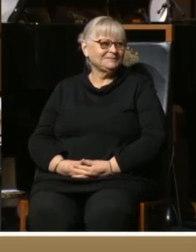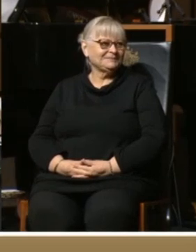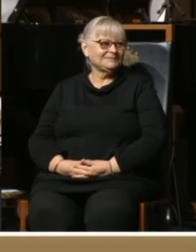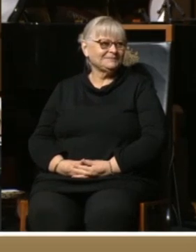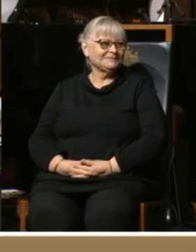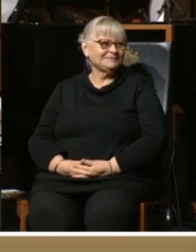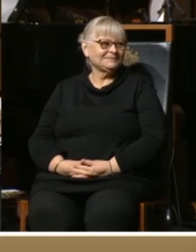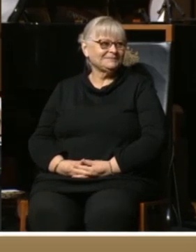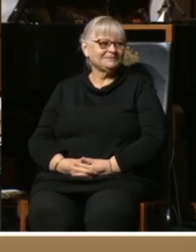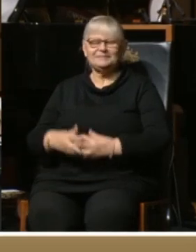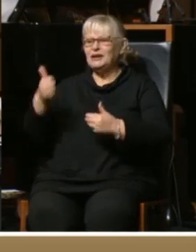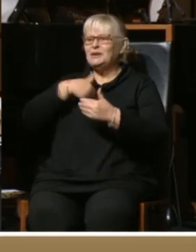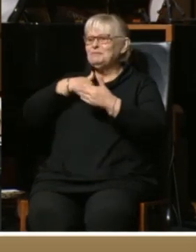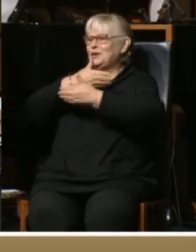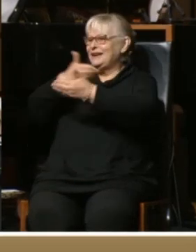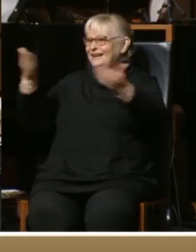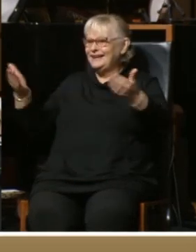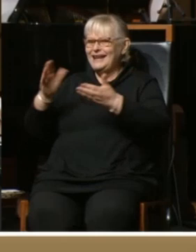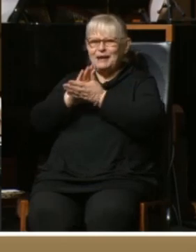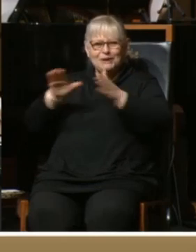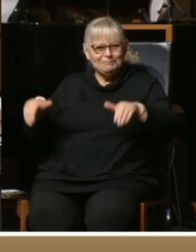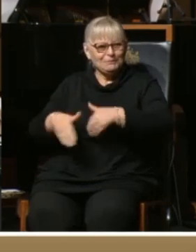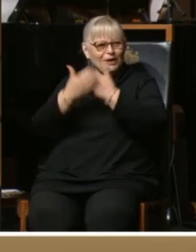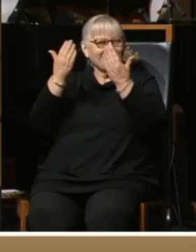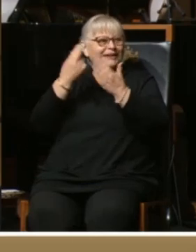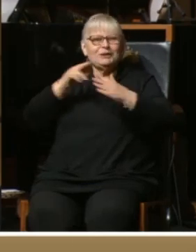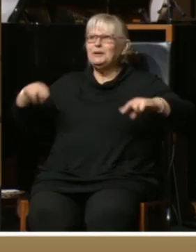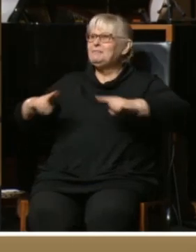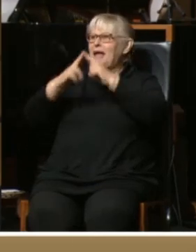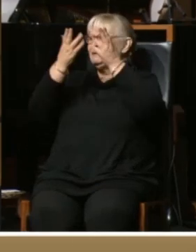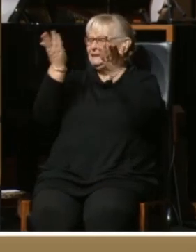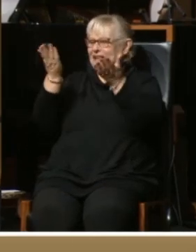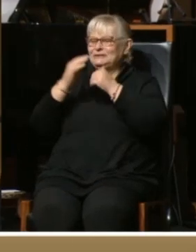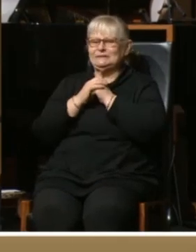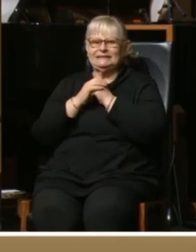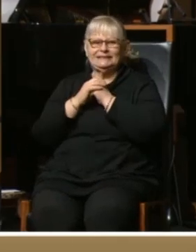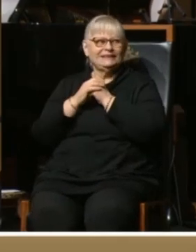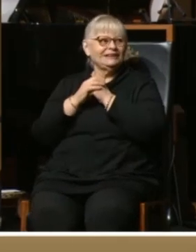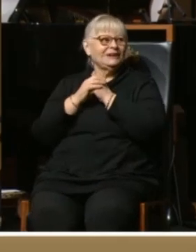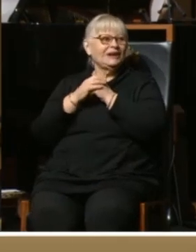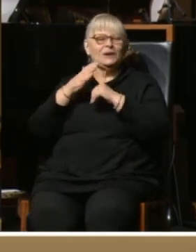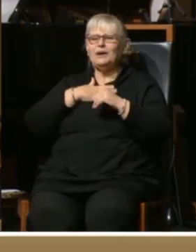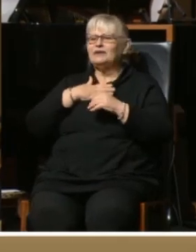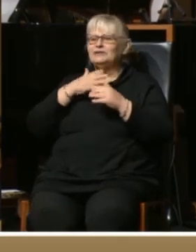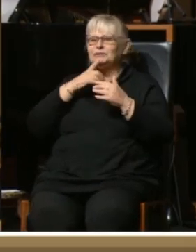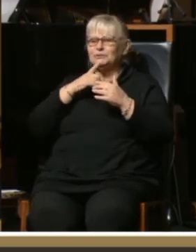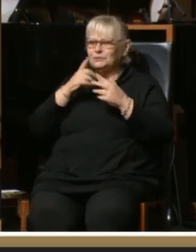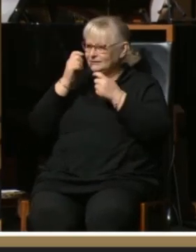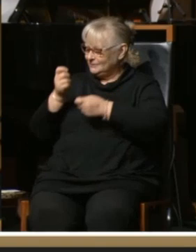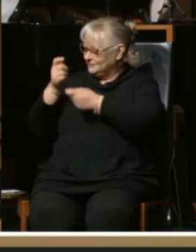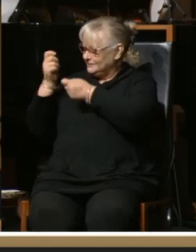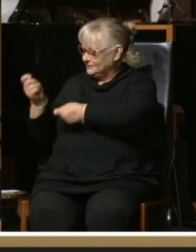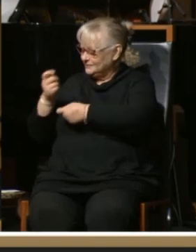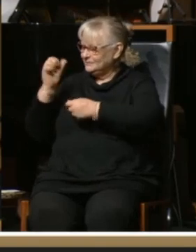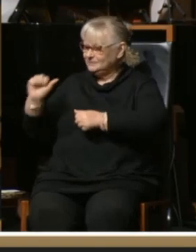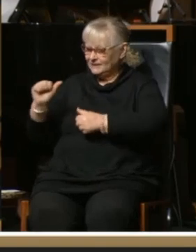Well, thank you very much, Robin. Good morning, everyone, and happy birthday to Parliament House. May I too begin by acknowledging the traditional owners and